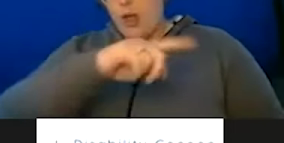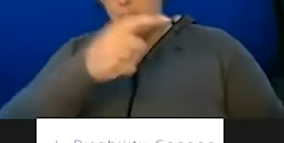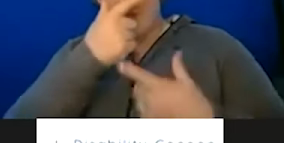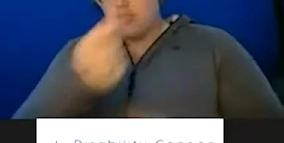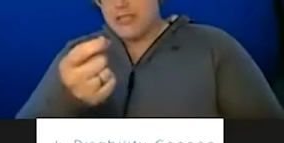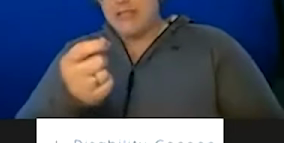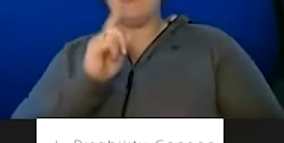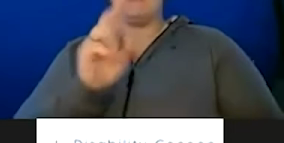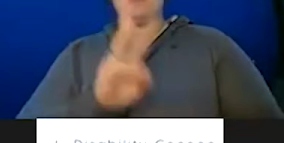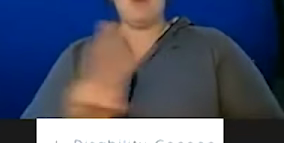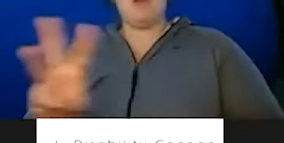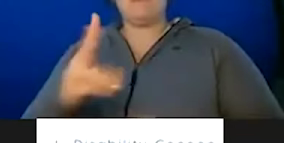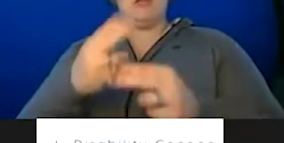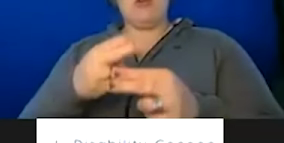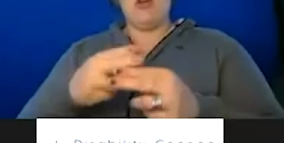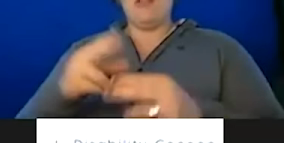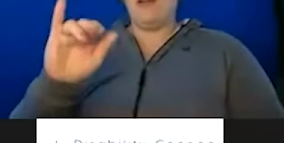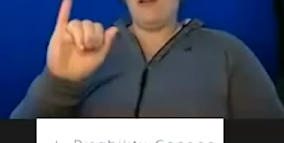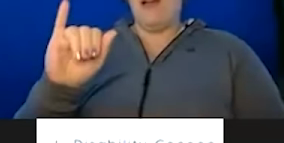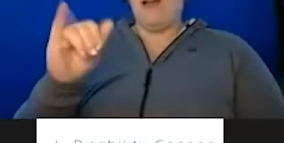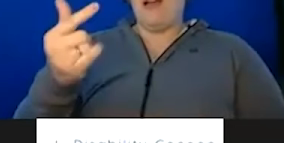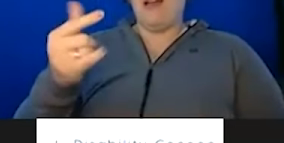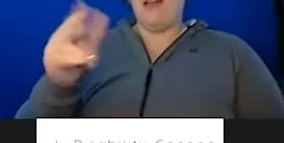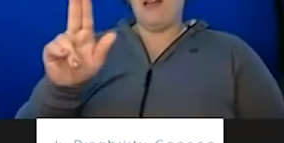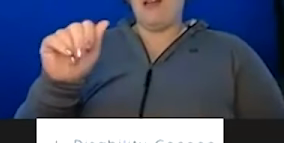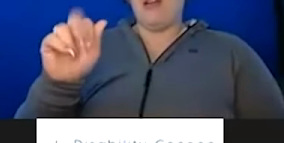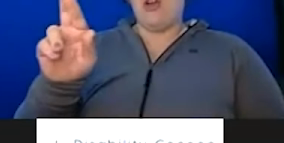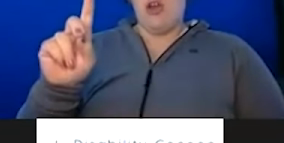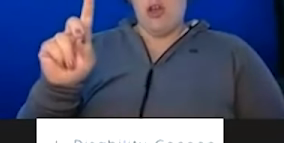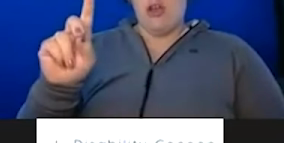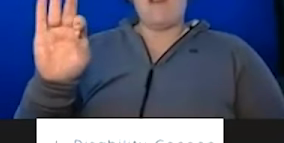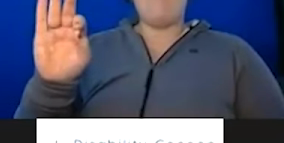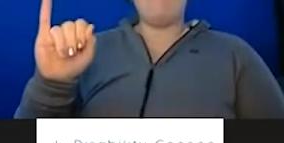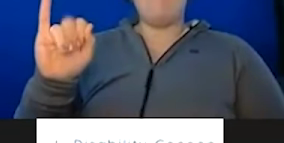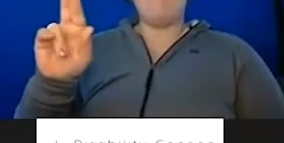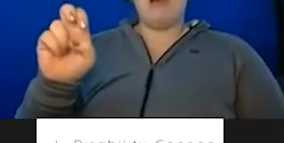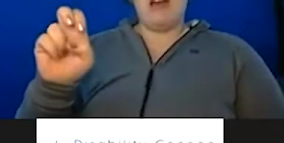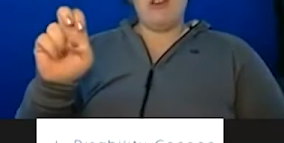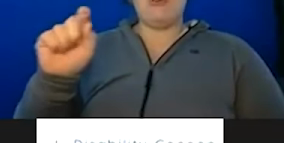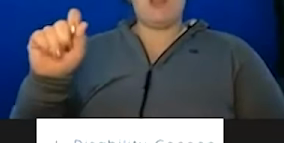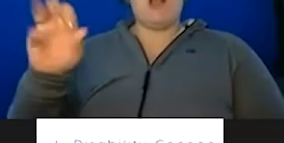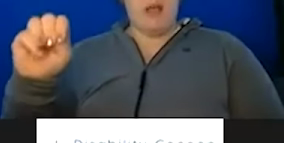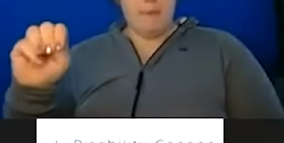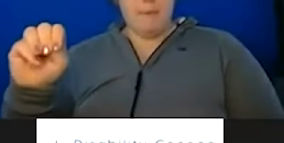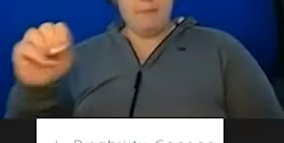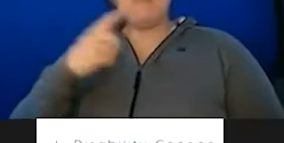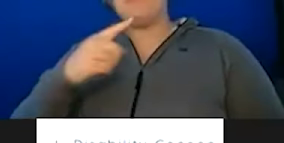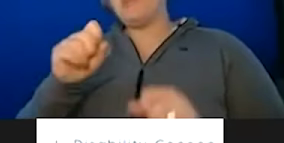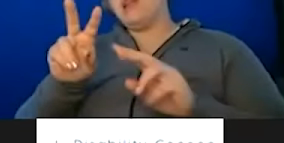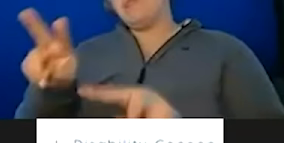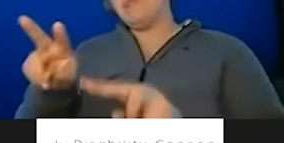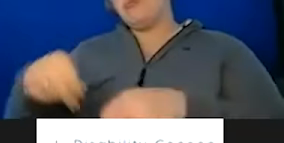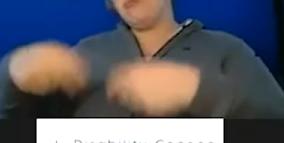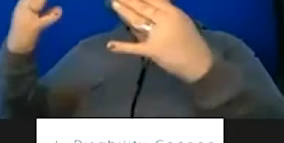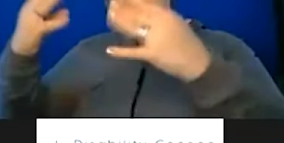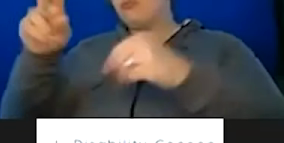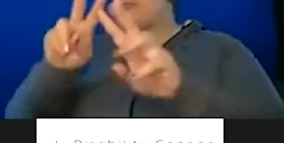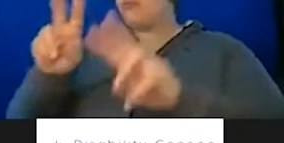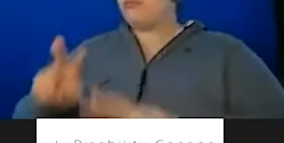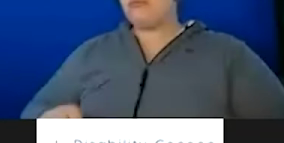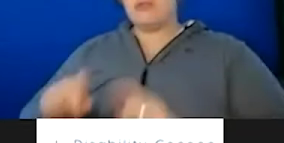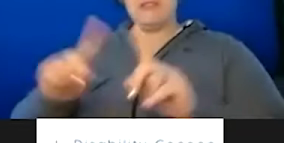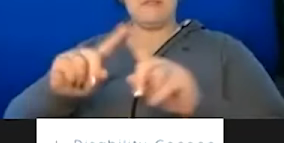called iGuardFire.com, and just kind of see what they've got going on. And yeah, I think it's